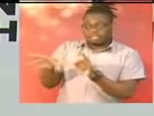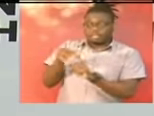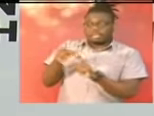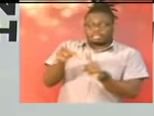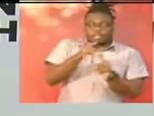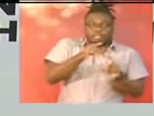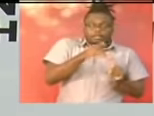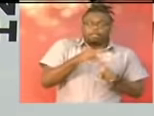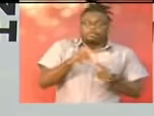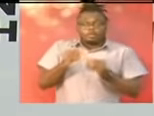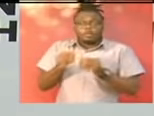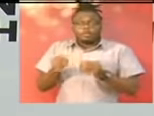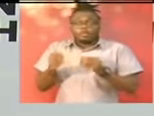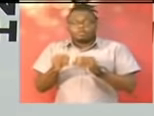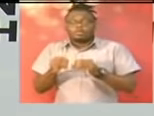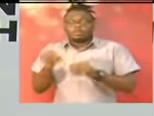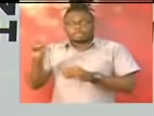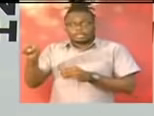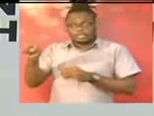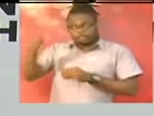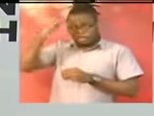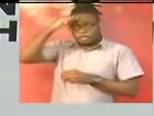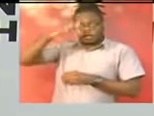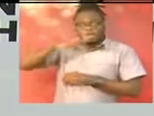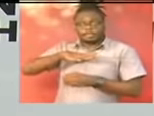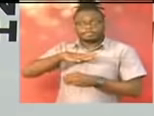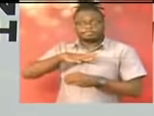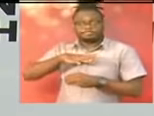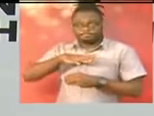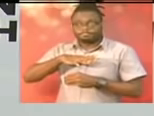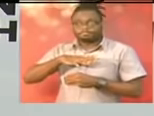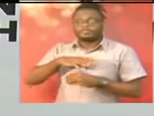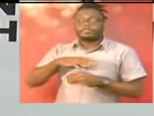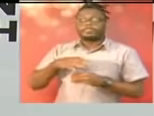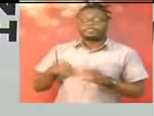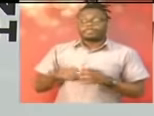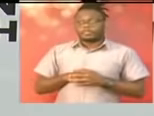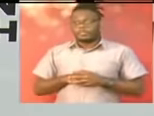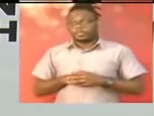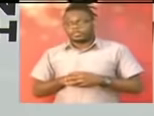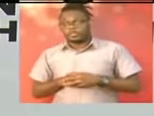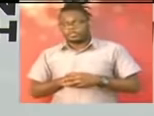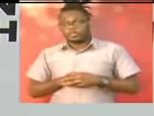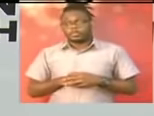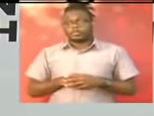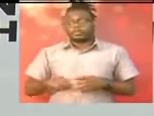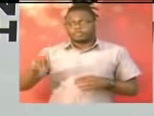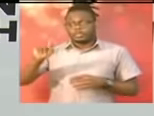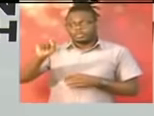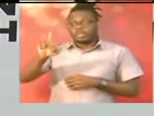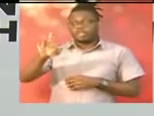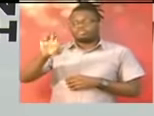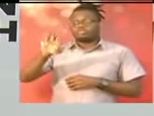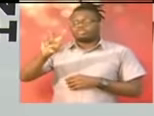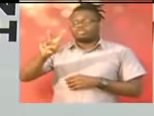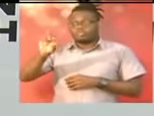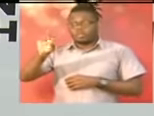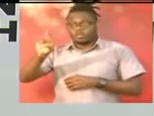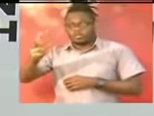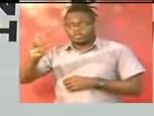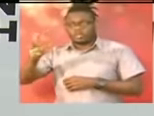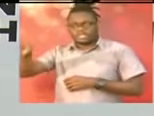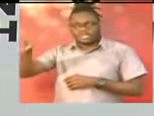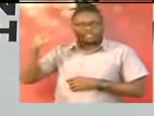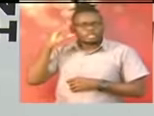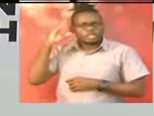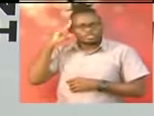COVID-19 survivor, and we are pleased to have him on set this morning to share his experience and advice with us. Mr.